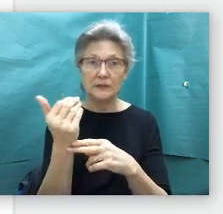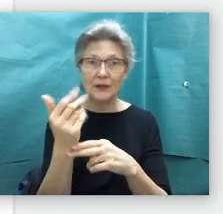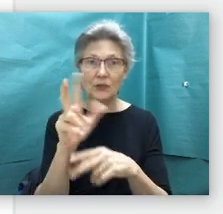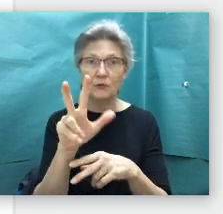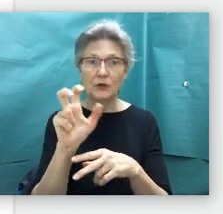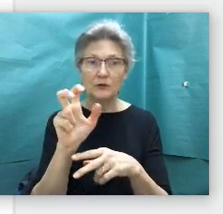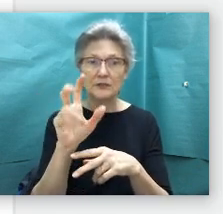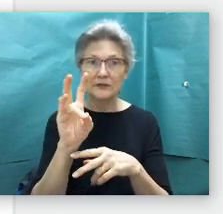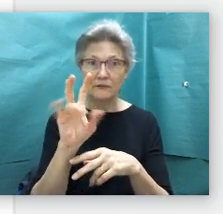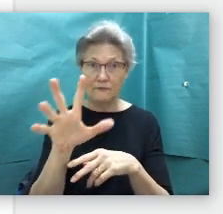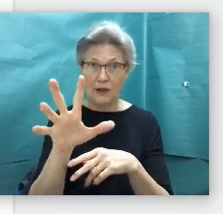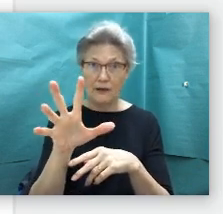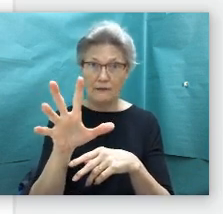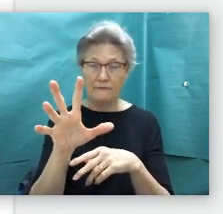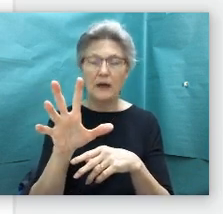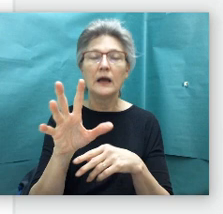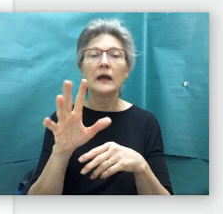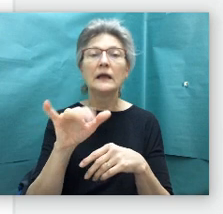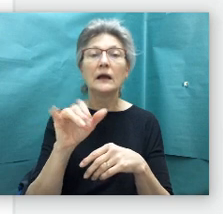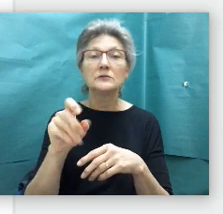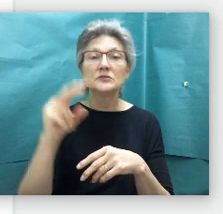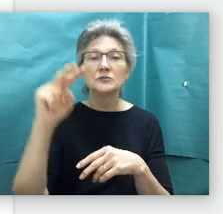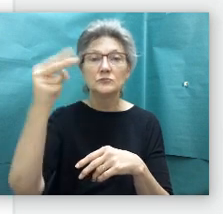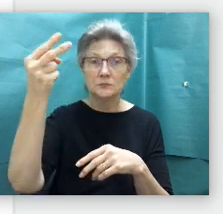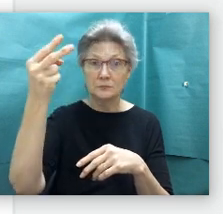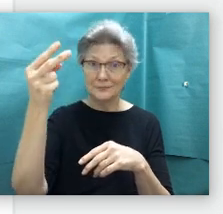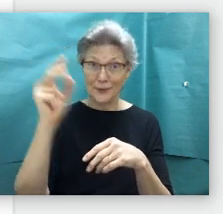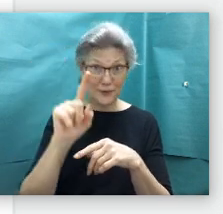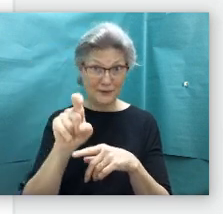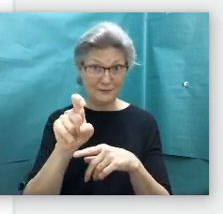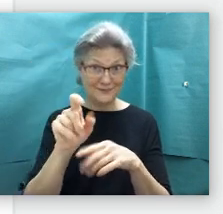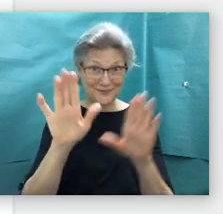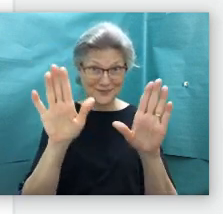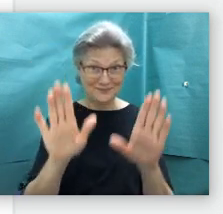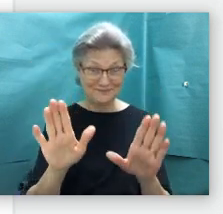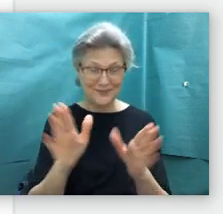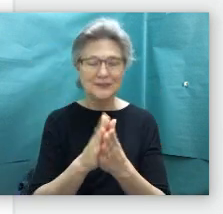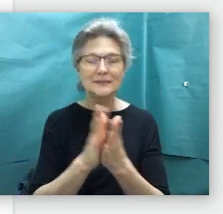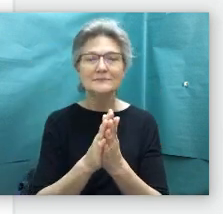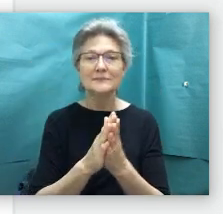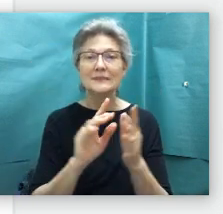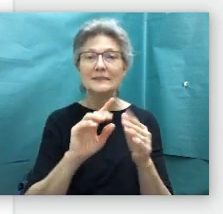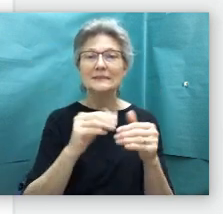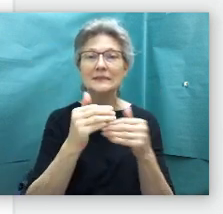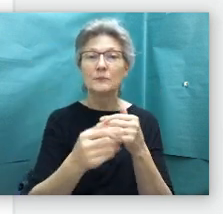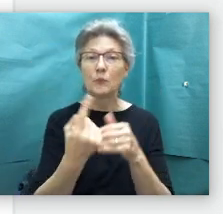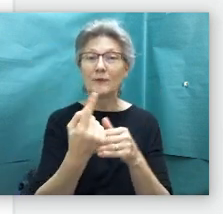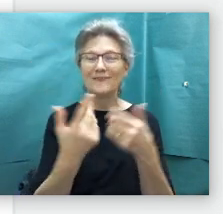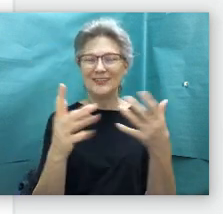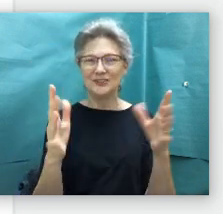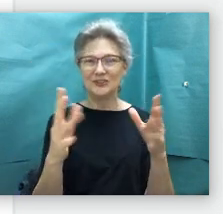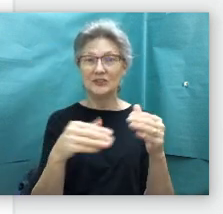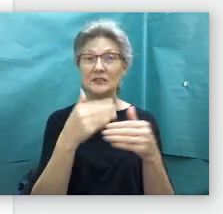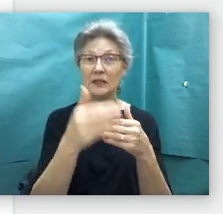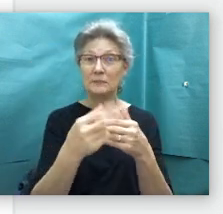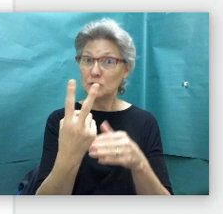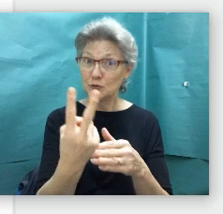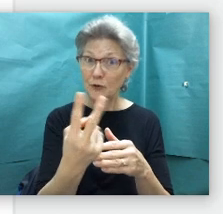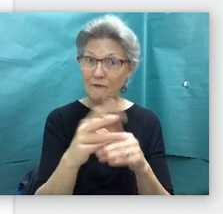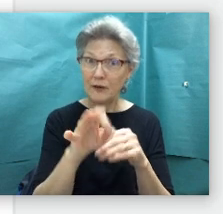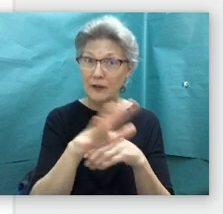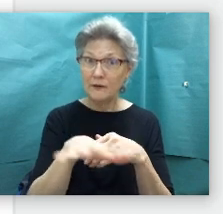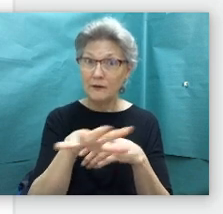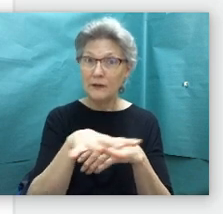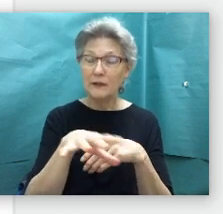got 375 square yards. How about you? Great. Okay, so step 1, complete. Step 2, find the